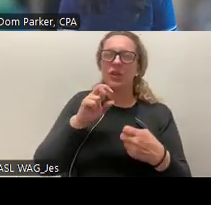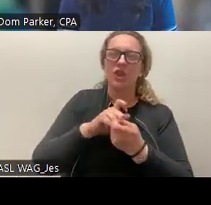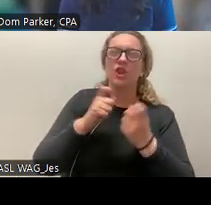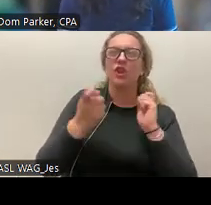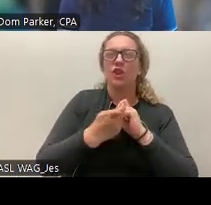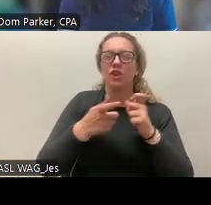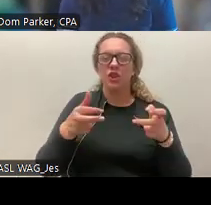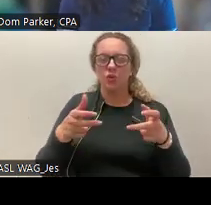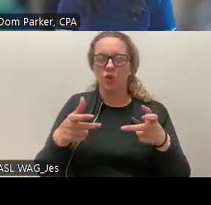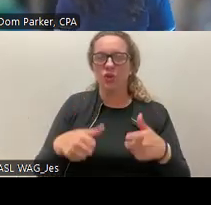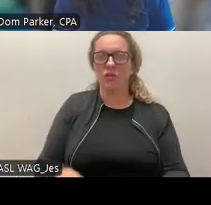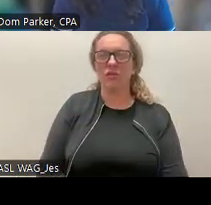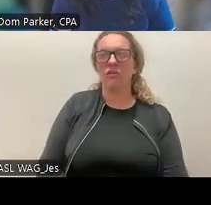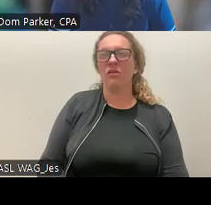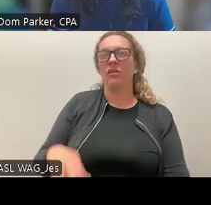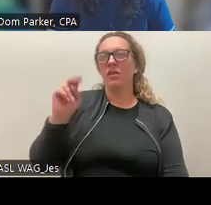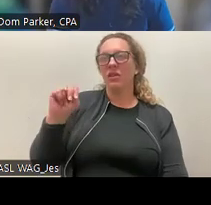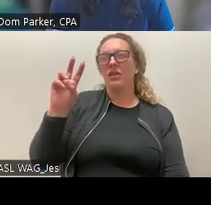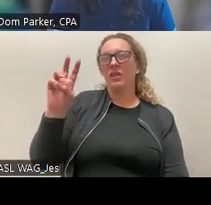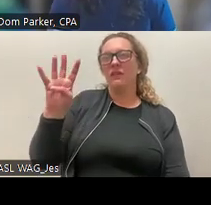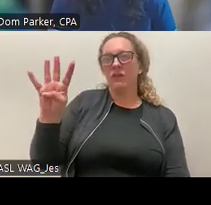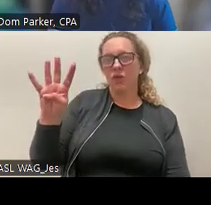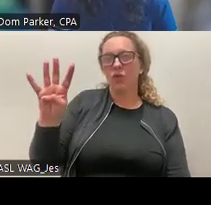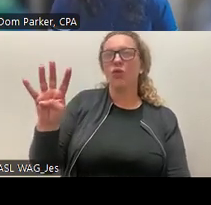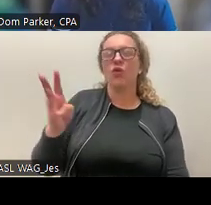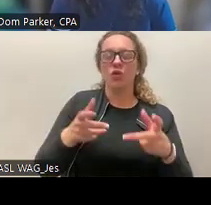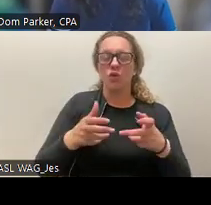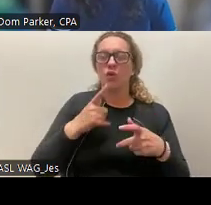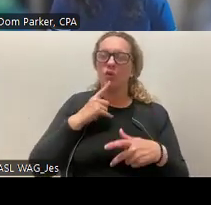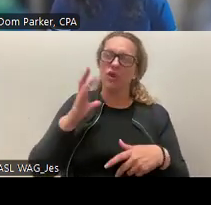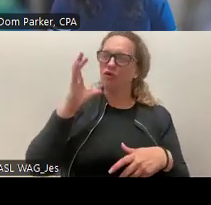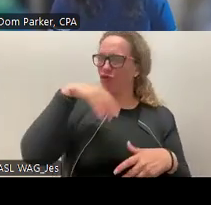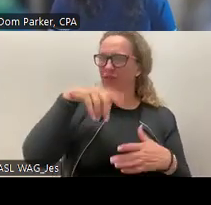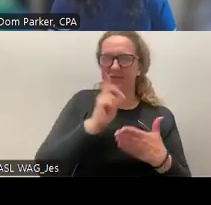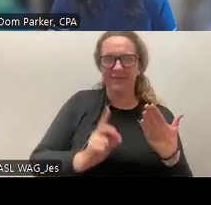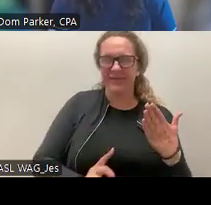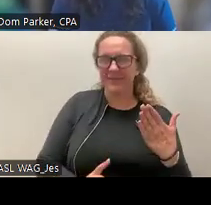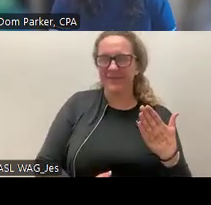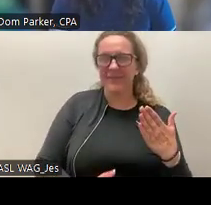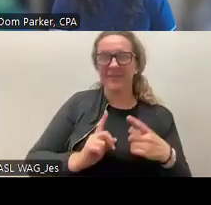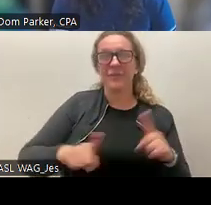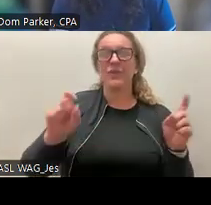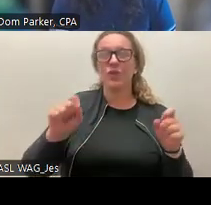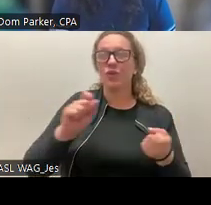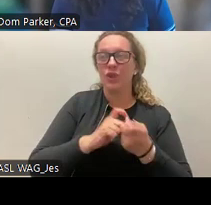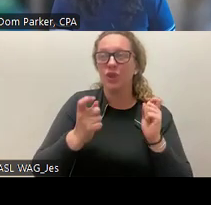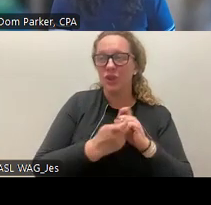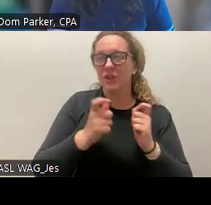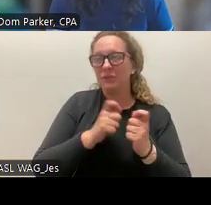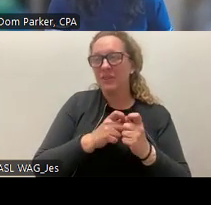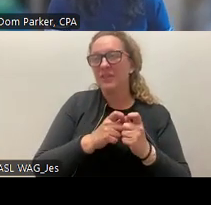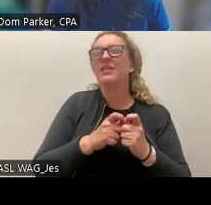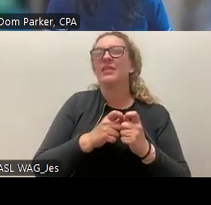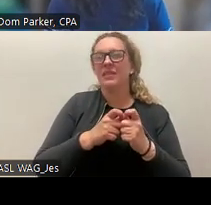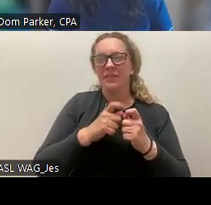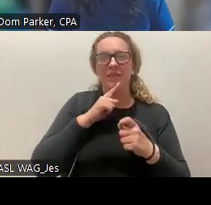the controllers. The Nintendo 64 controller was a very strange design, but you could change certain buttons on it. So that was